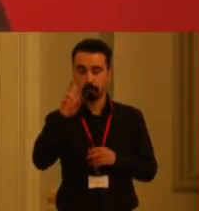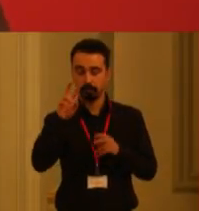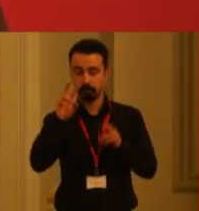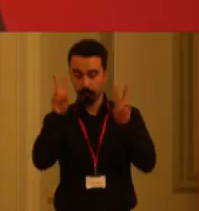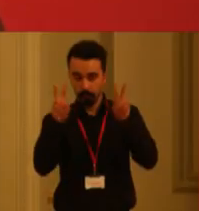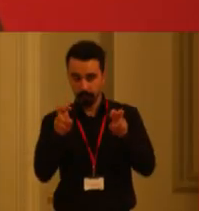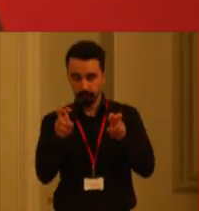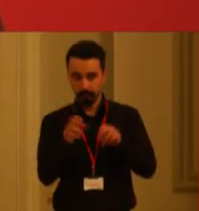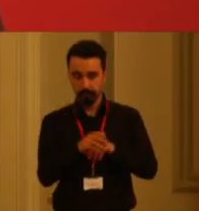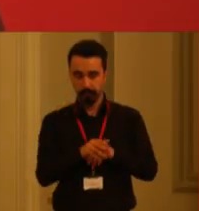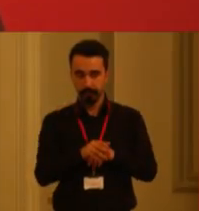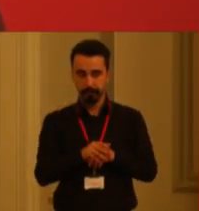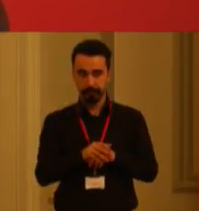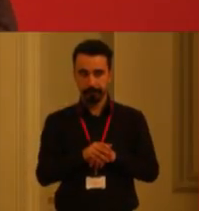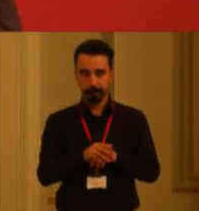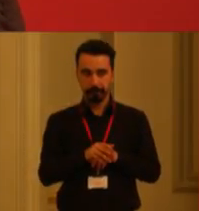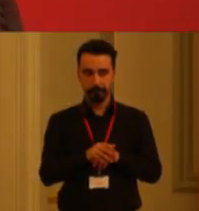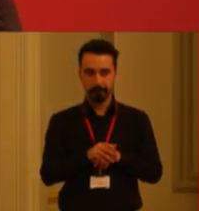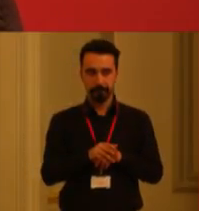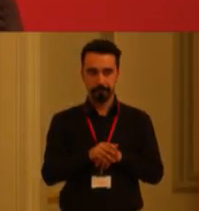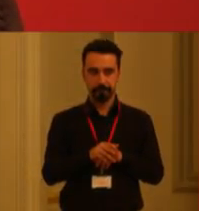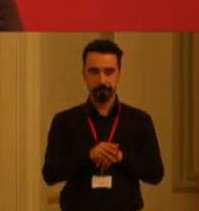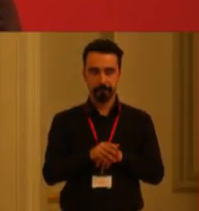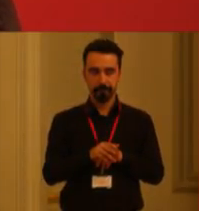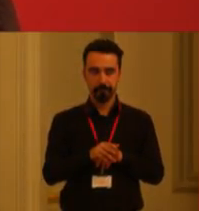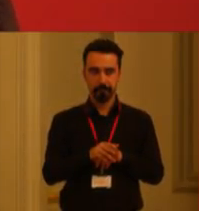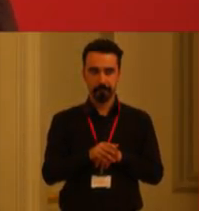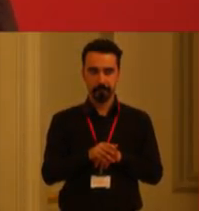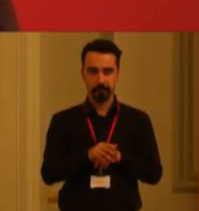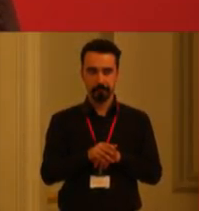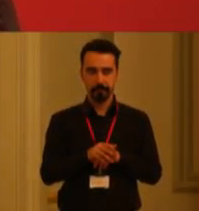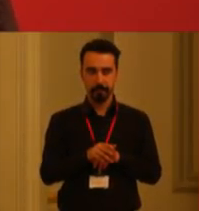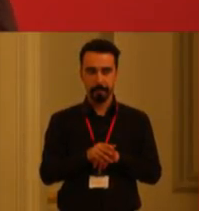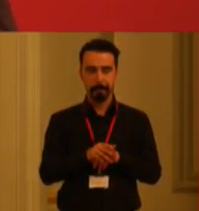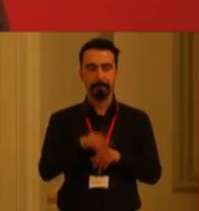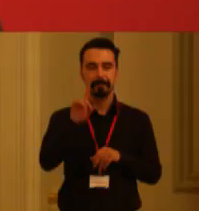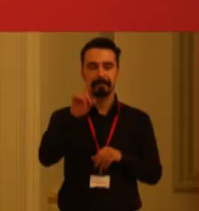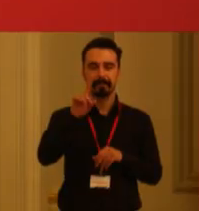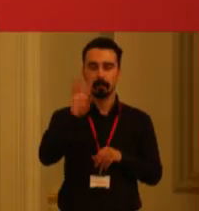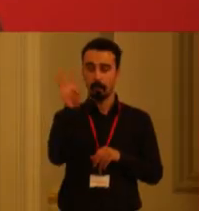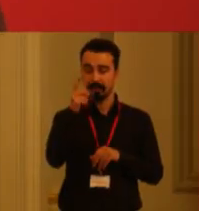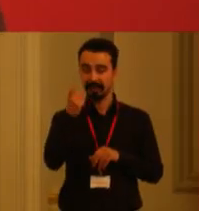NEET. That's a key topic, if you ask me. There is this whole generation of